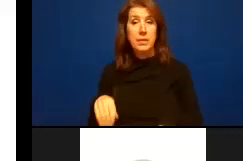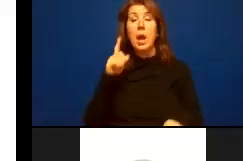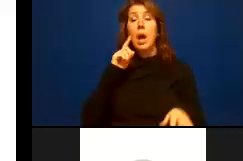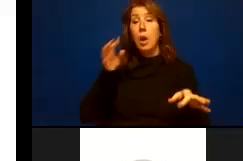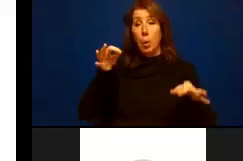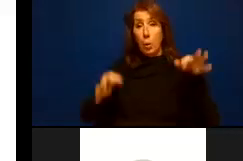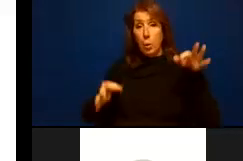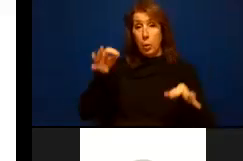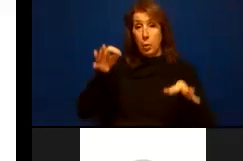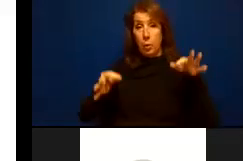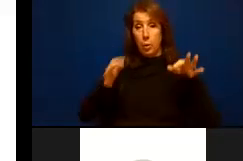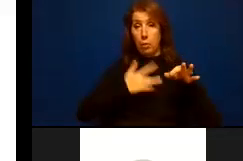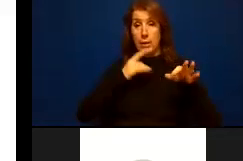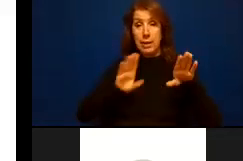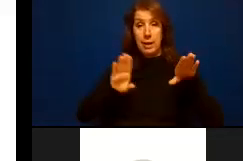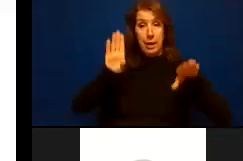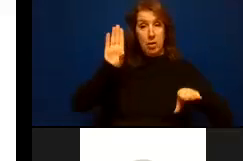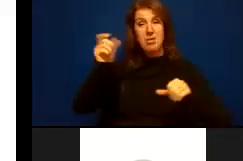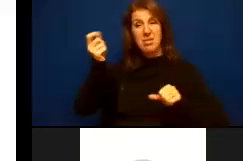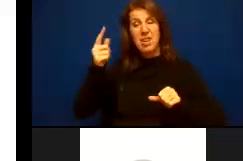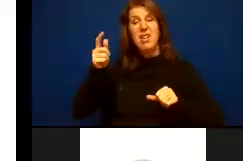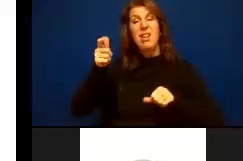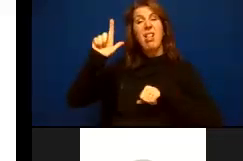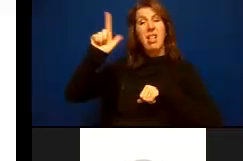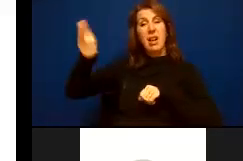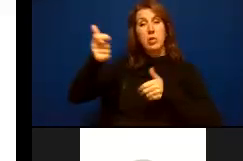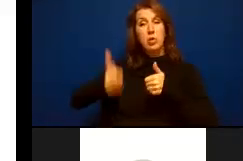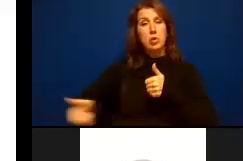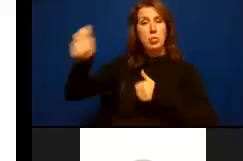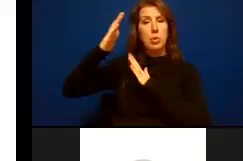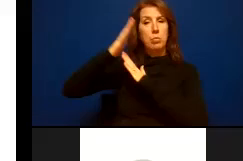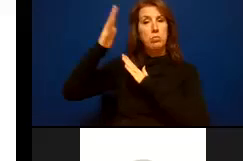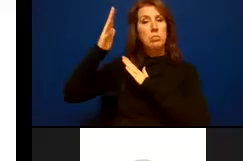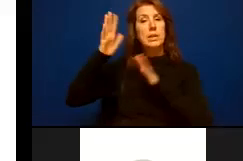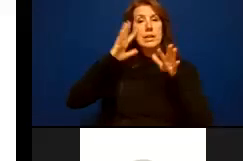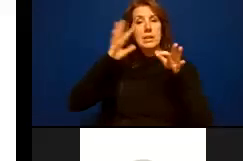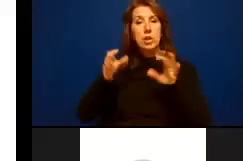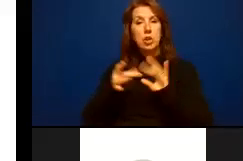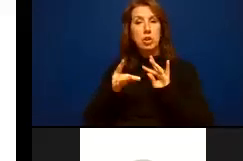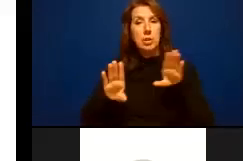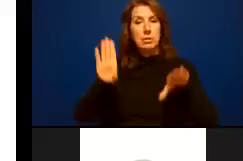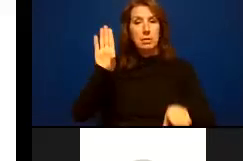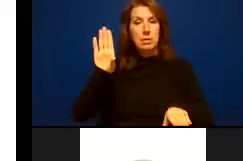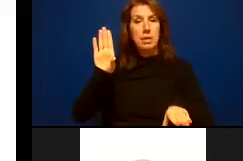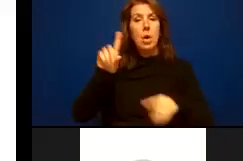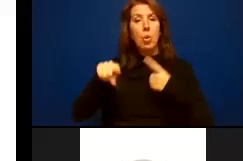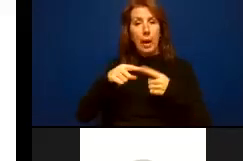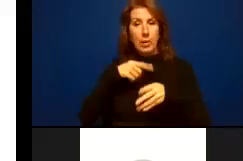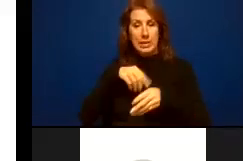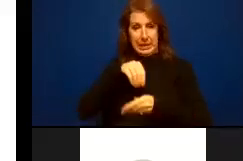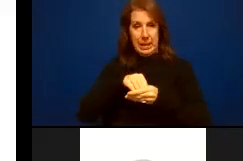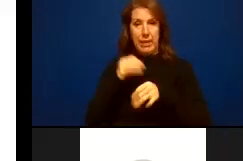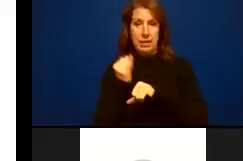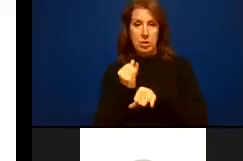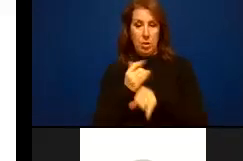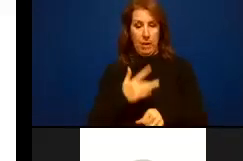court, after the Supreme Court decision, she testified, when I was in the institution, I felt like I was in a